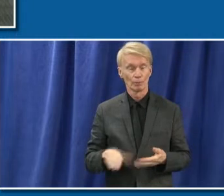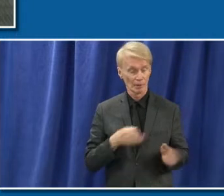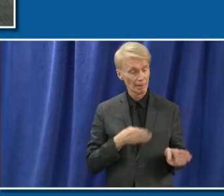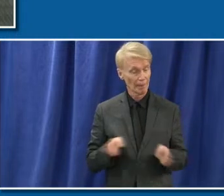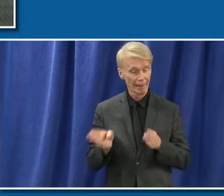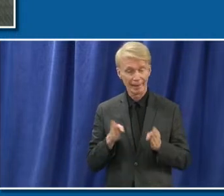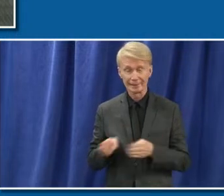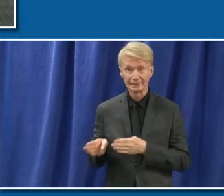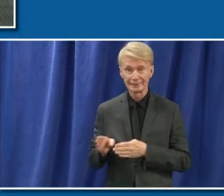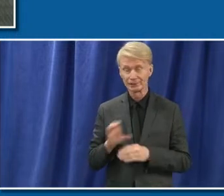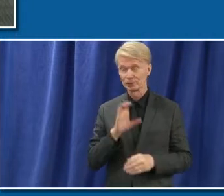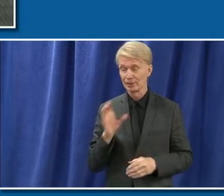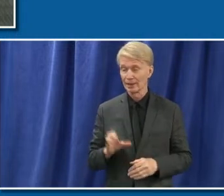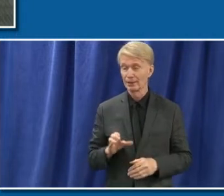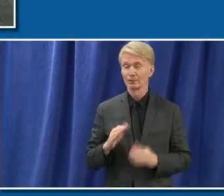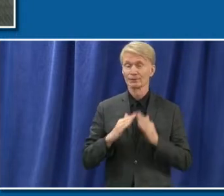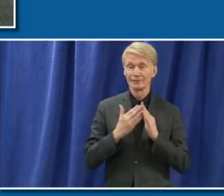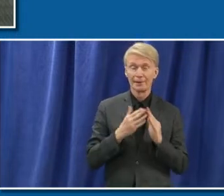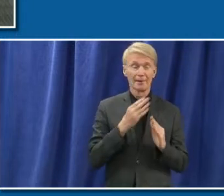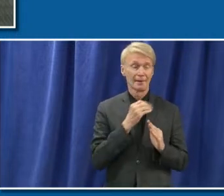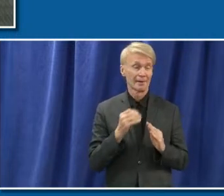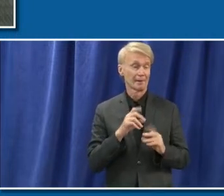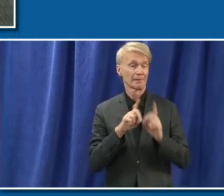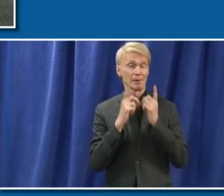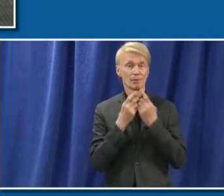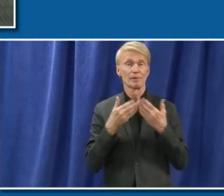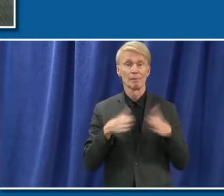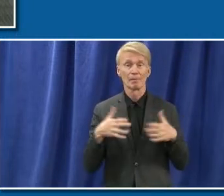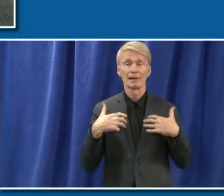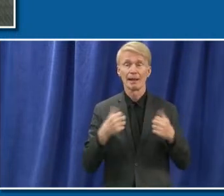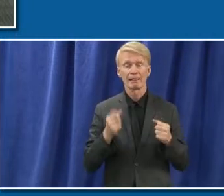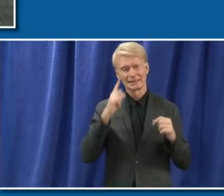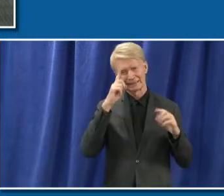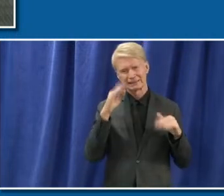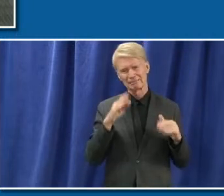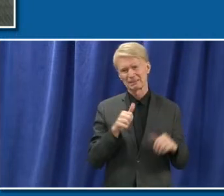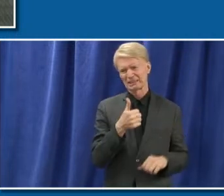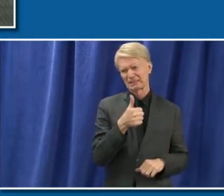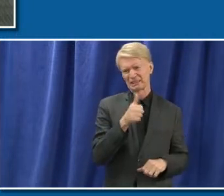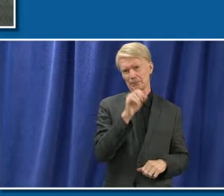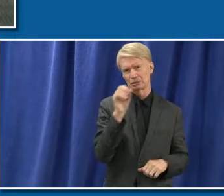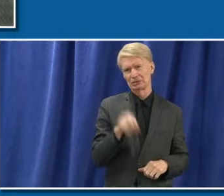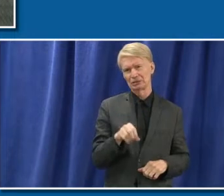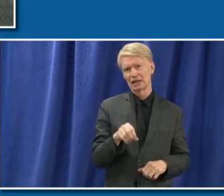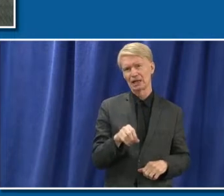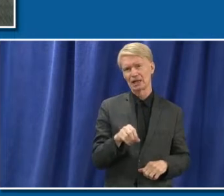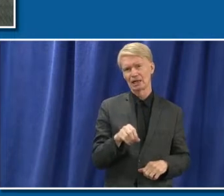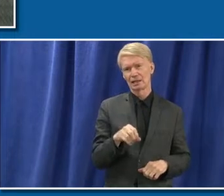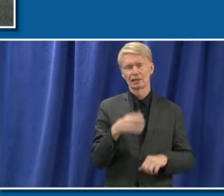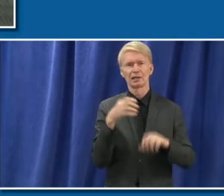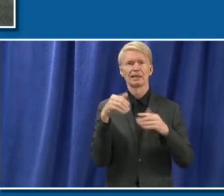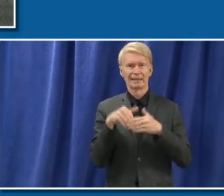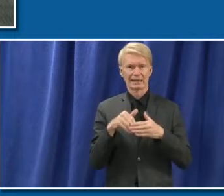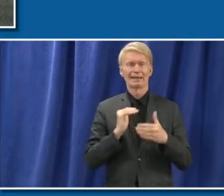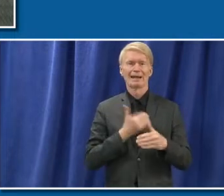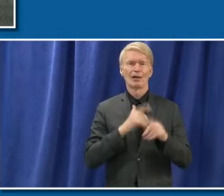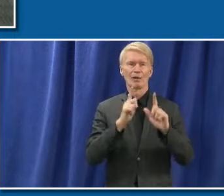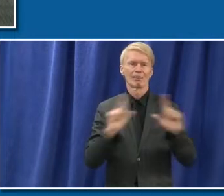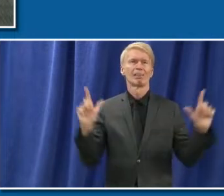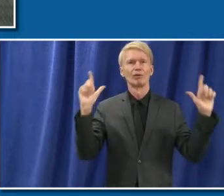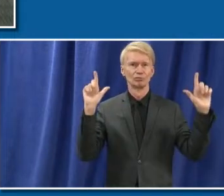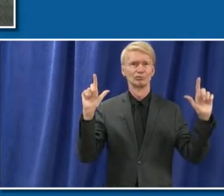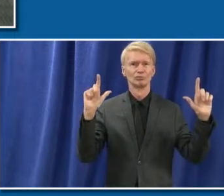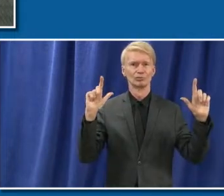and Chicago Department of Public Health are only expecting to vaccinate about 10% of the vaccines in our large points